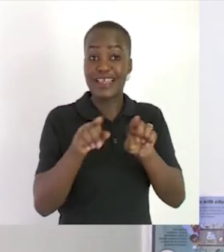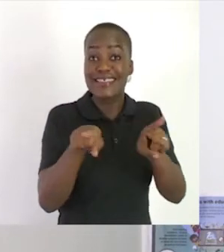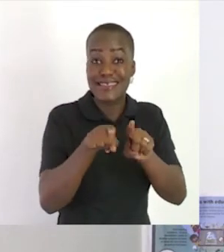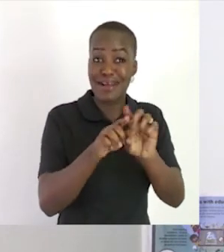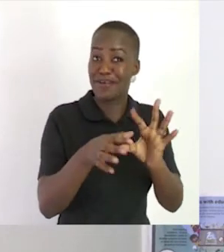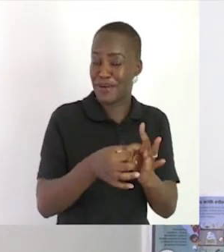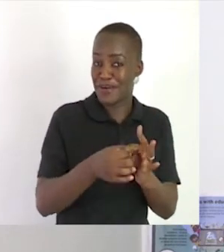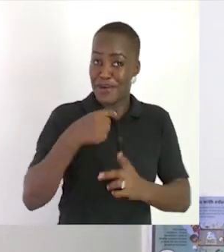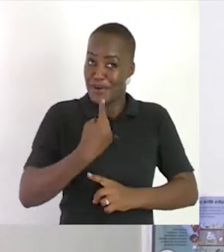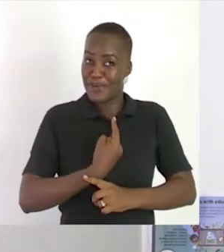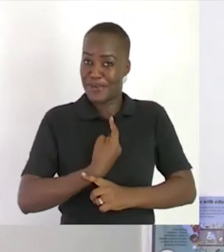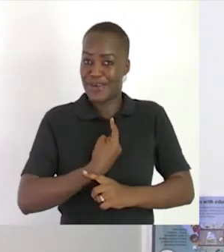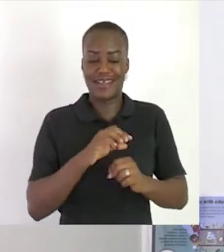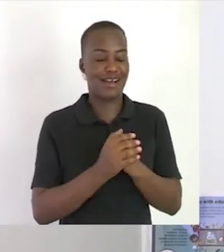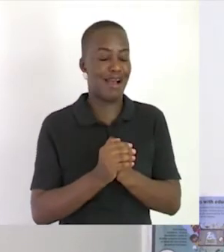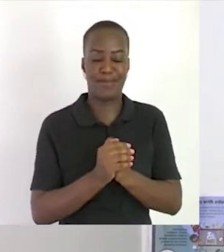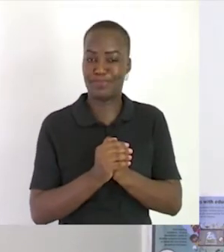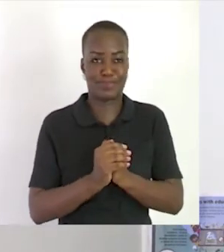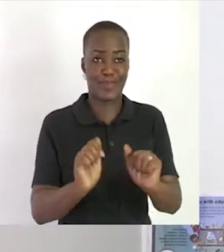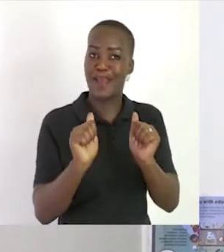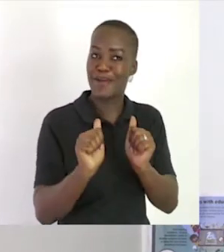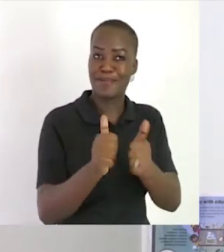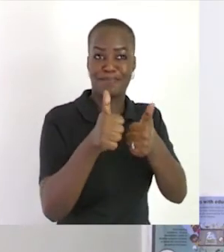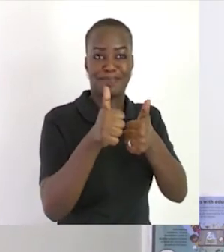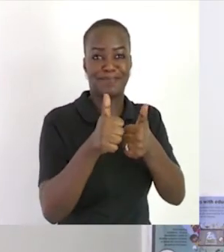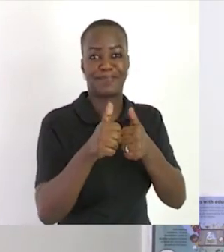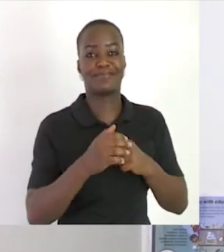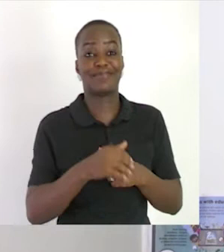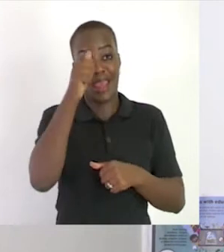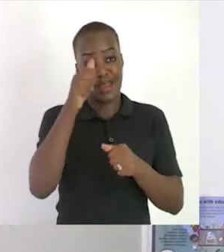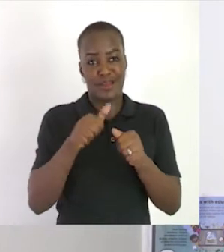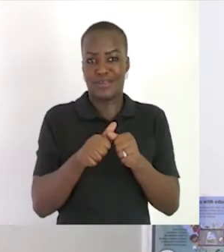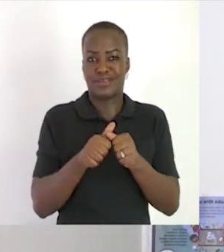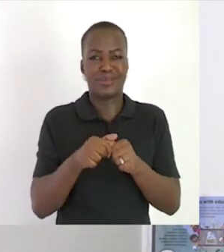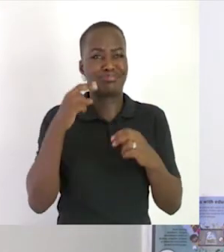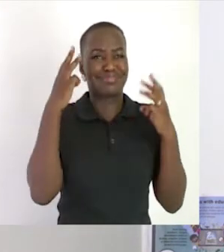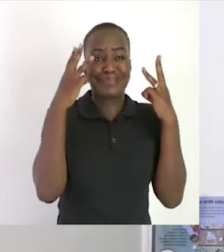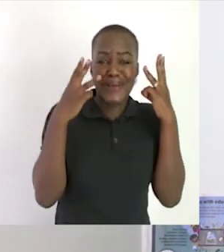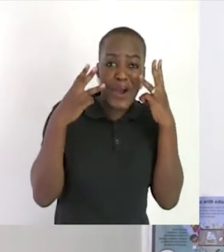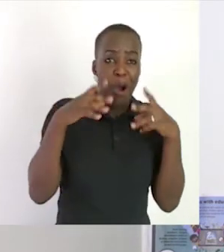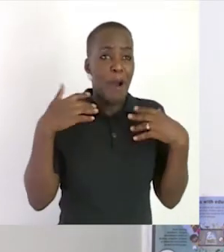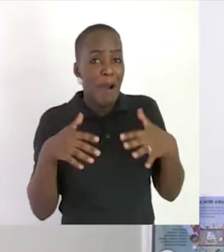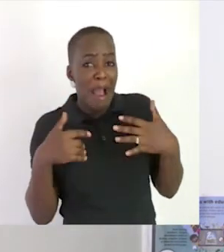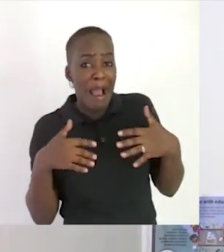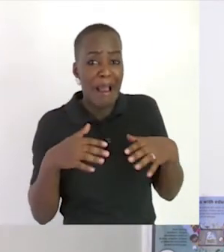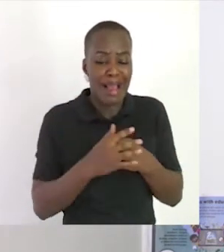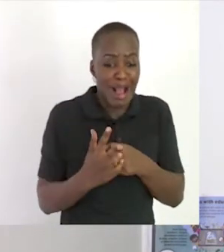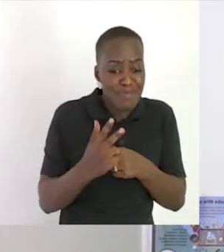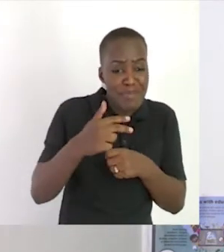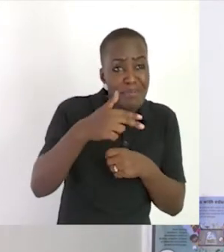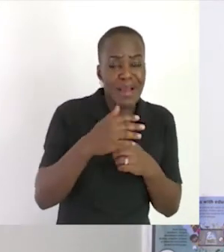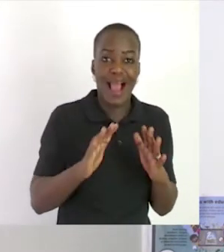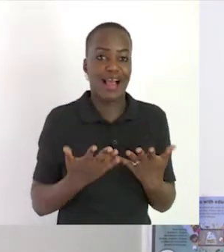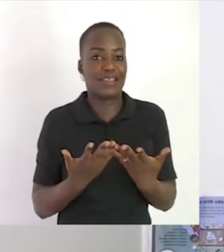home, or if you're going to do the same thing at home, good job. And remember, don't worry about how you're going to cut it.